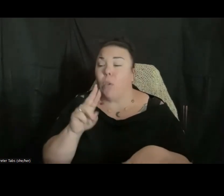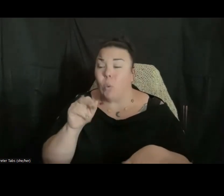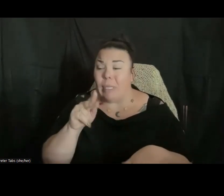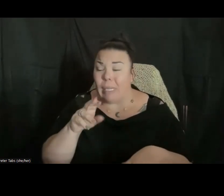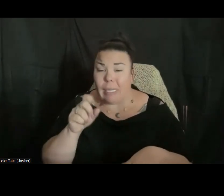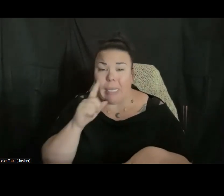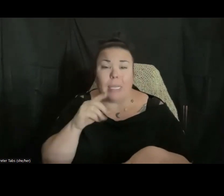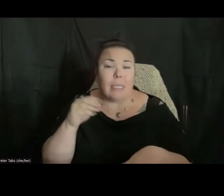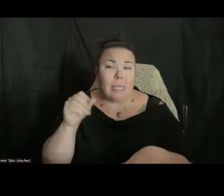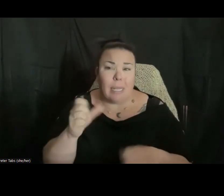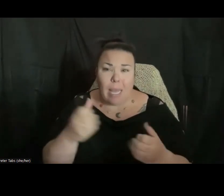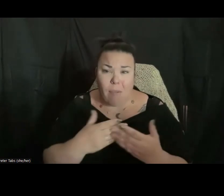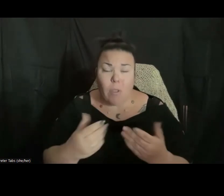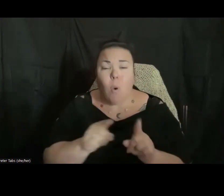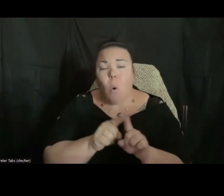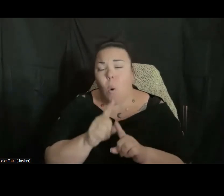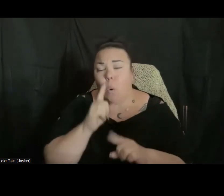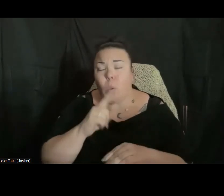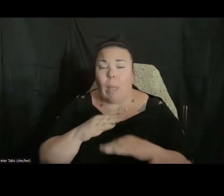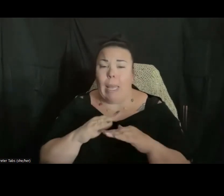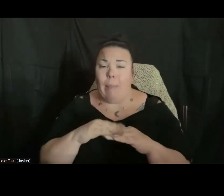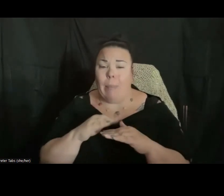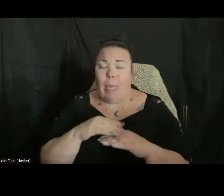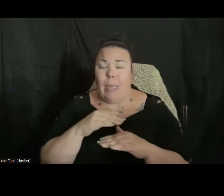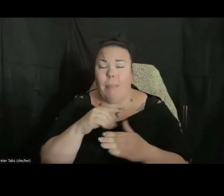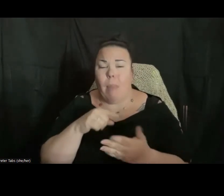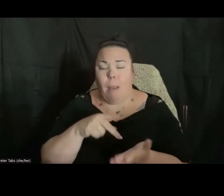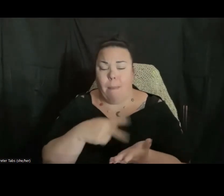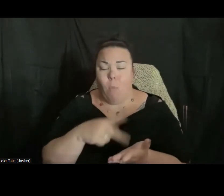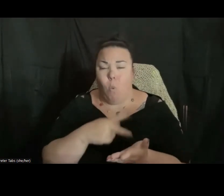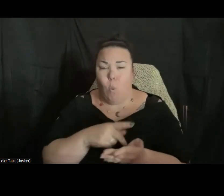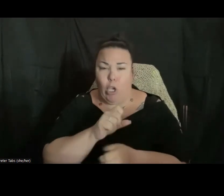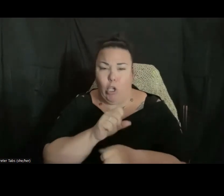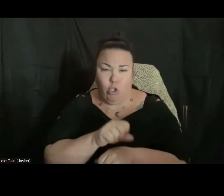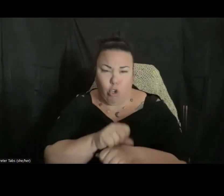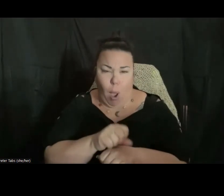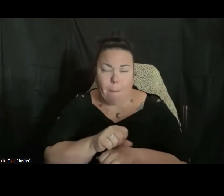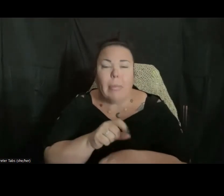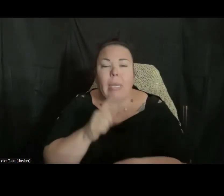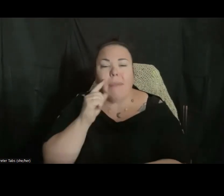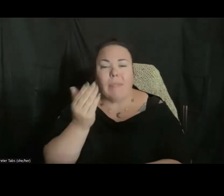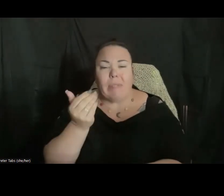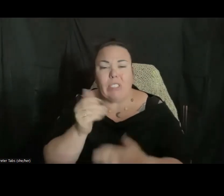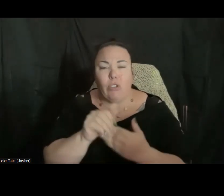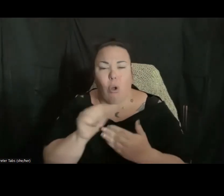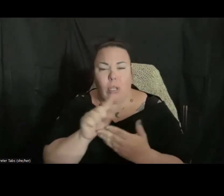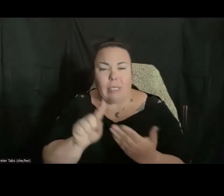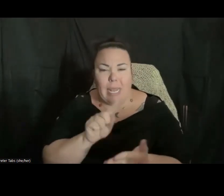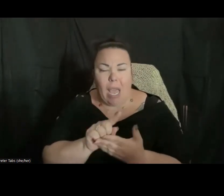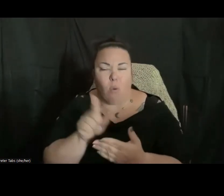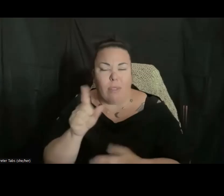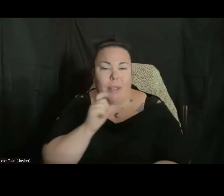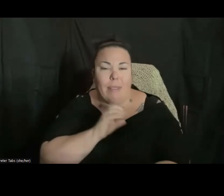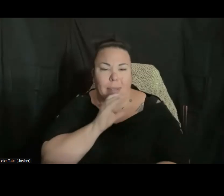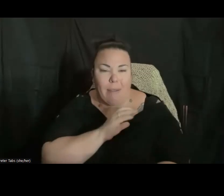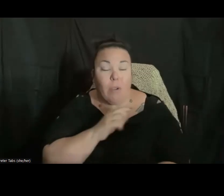minimum of $15 an hour at our New Leaf Marketplace Cafe. And we also provide supportive case management